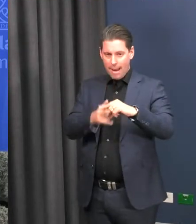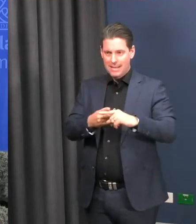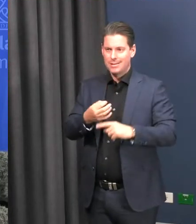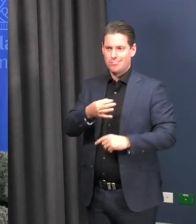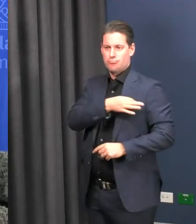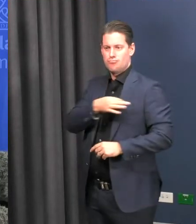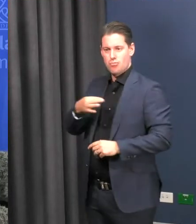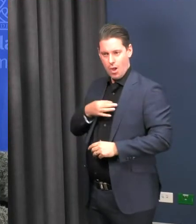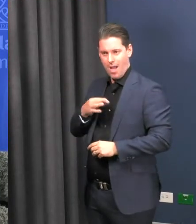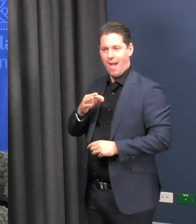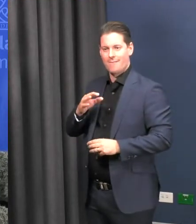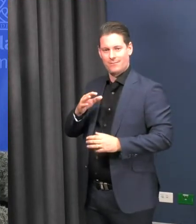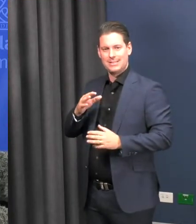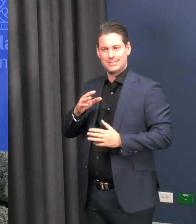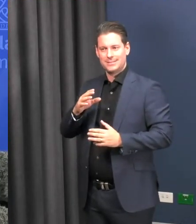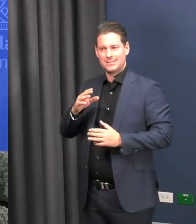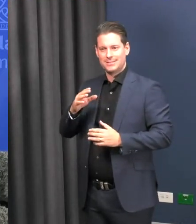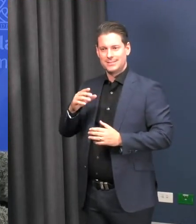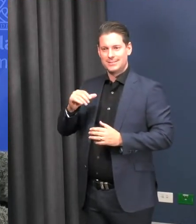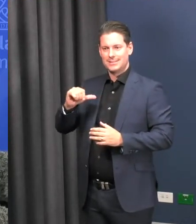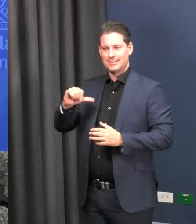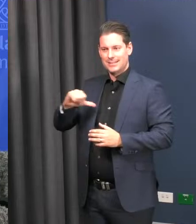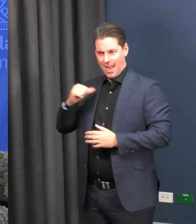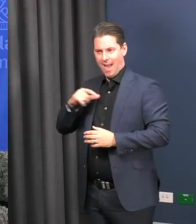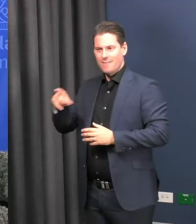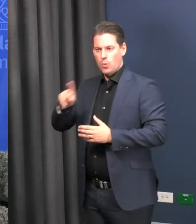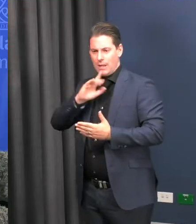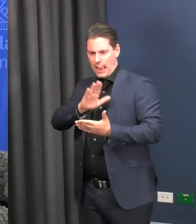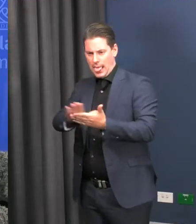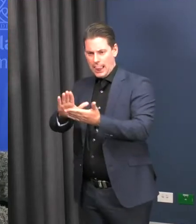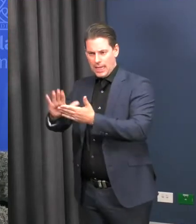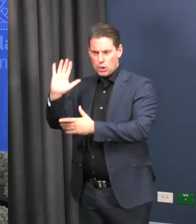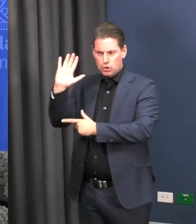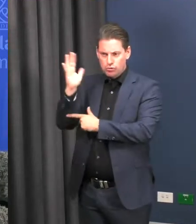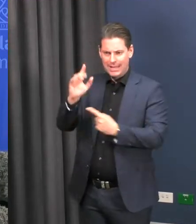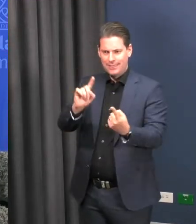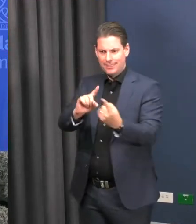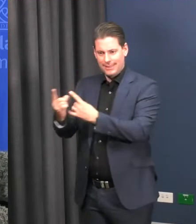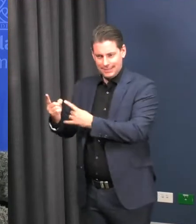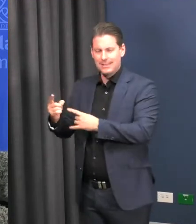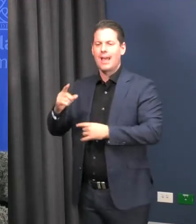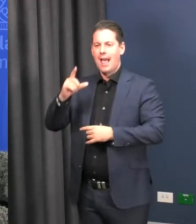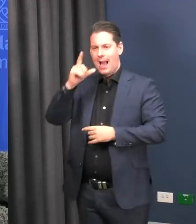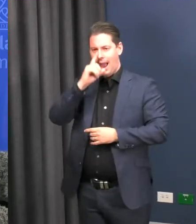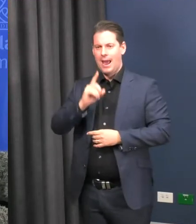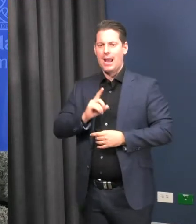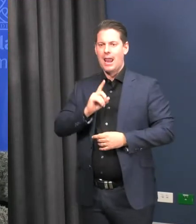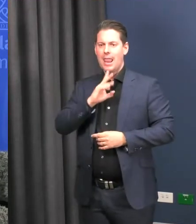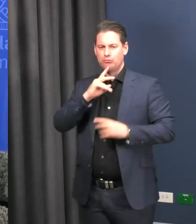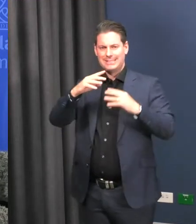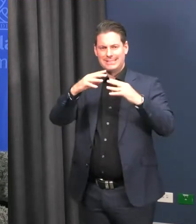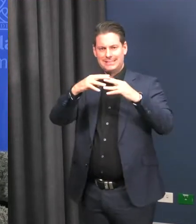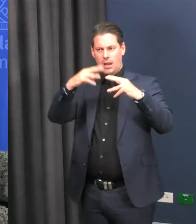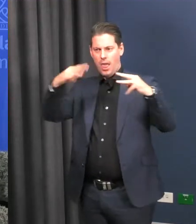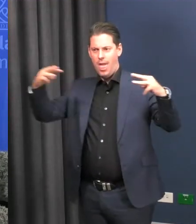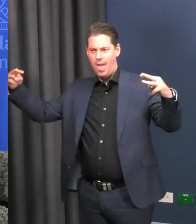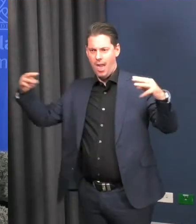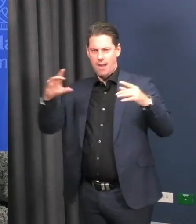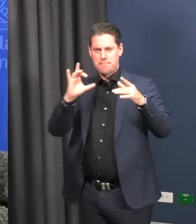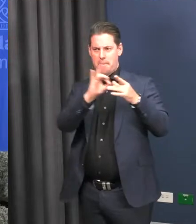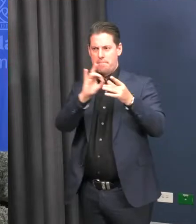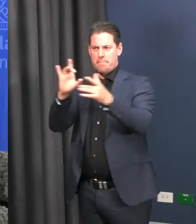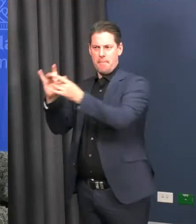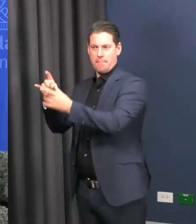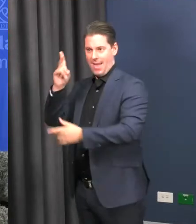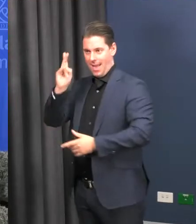will work with them to clear the debris so they can reconnect power lines, because restoring electricity in these events